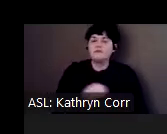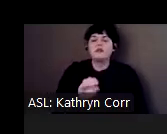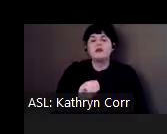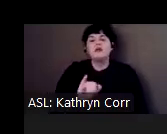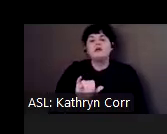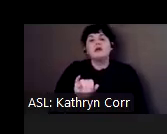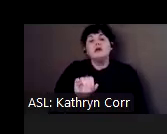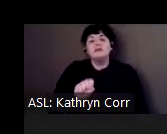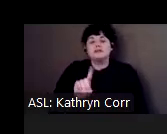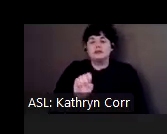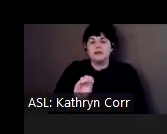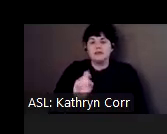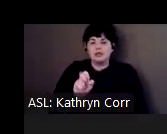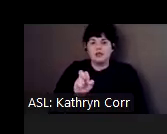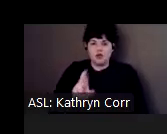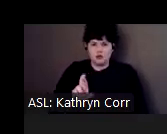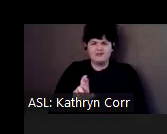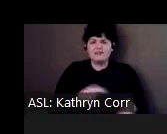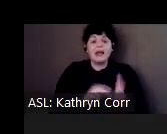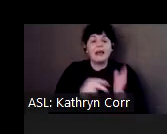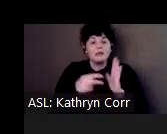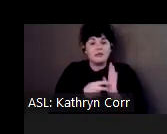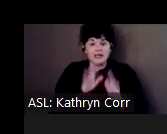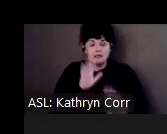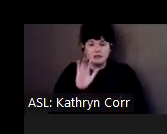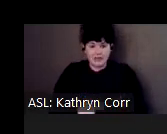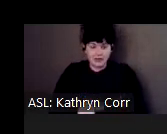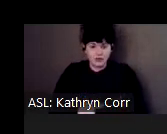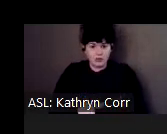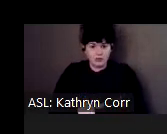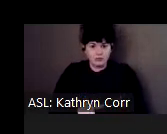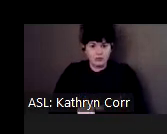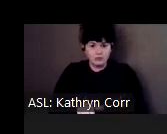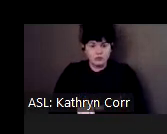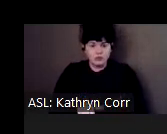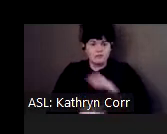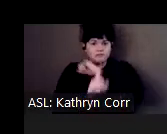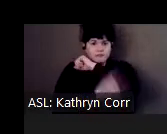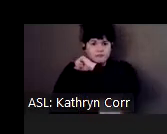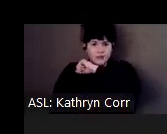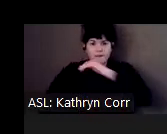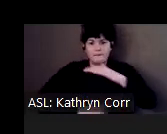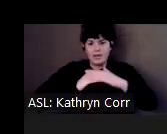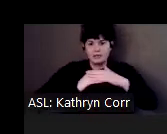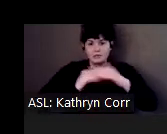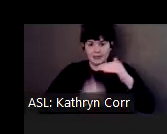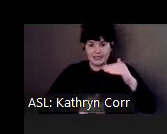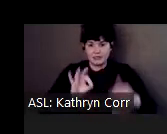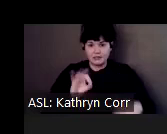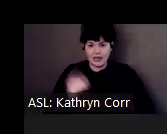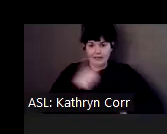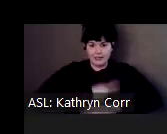A misdemeanor is an offense where the maximum prison time is less than 90 days and the